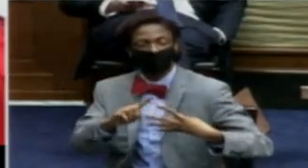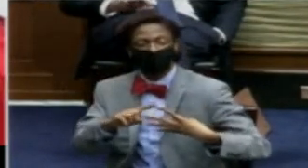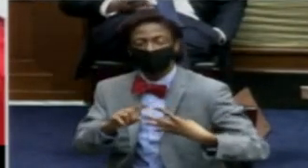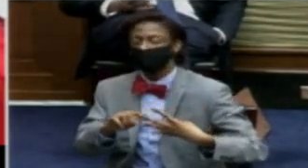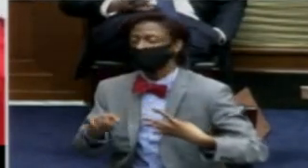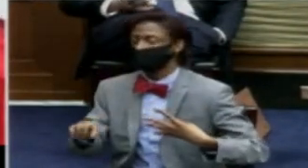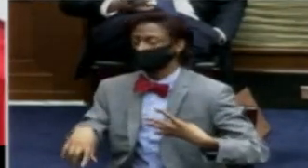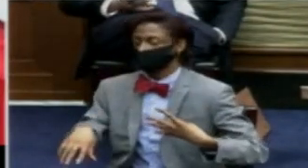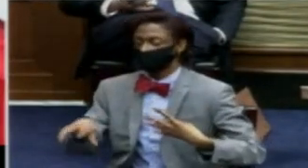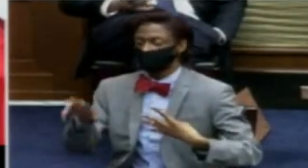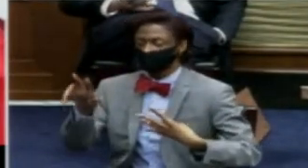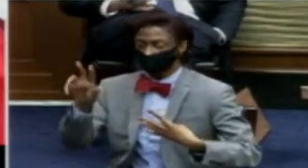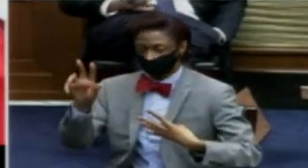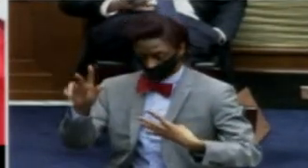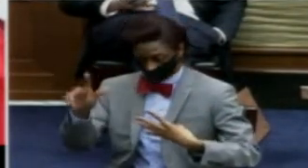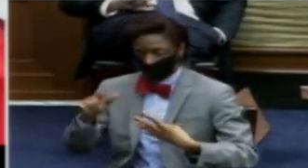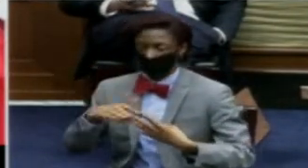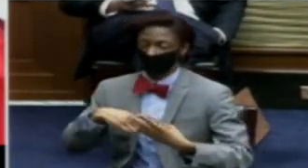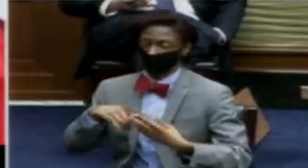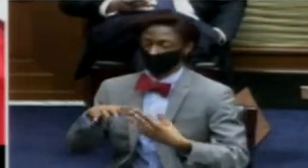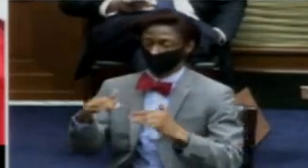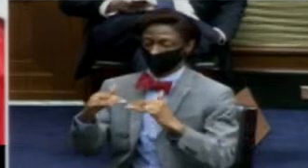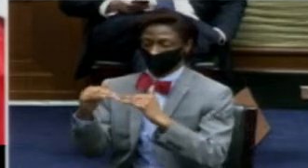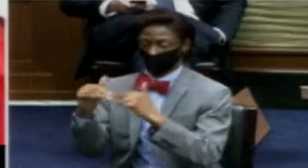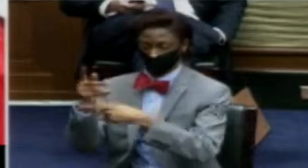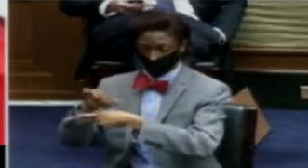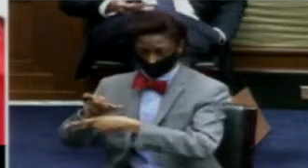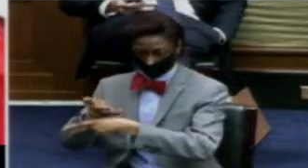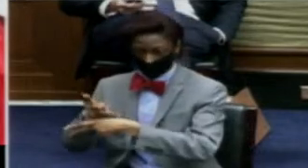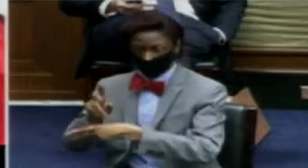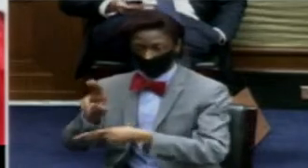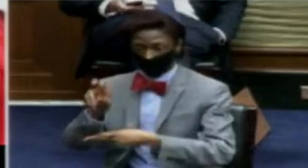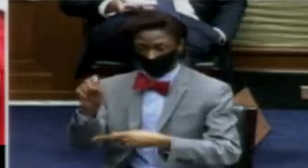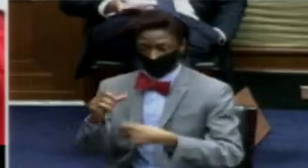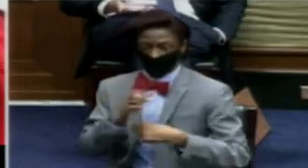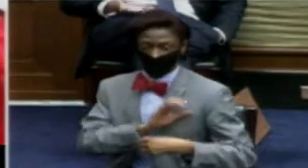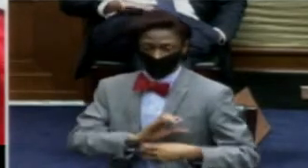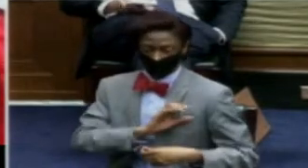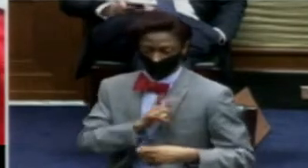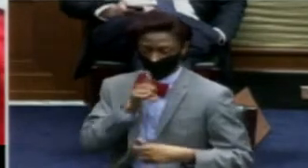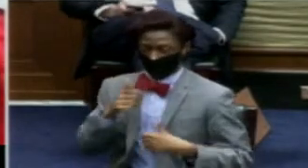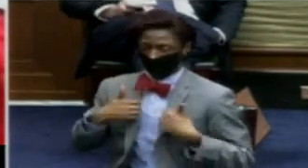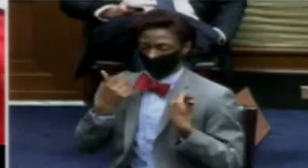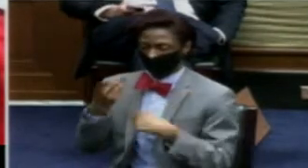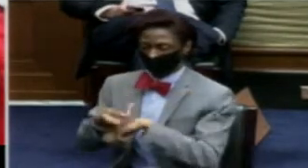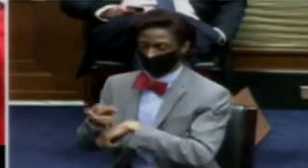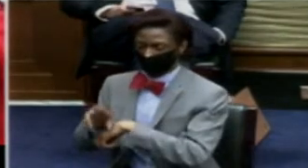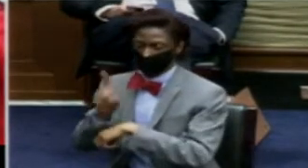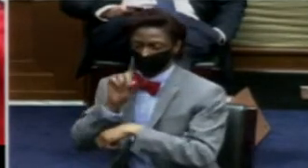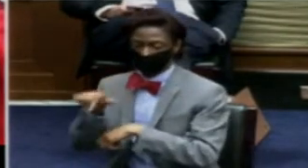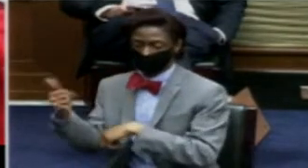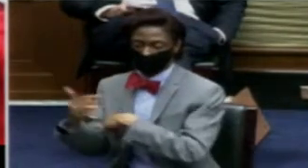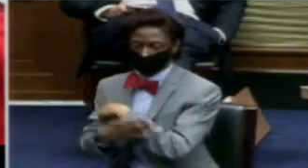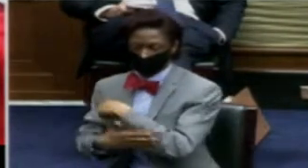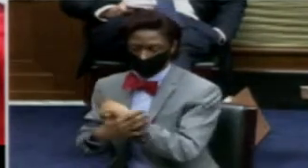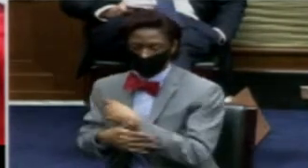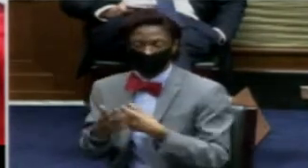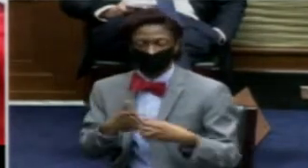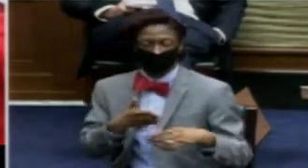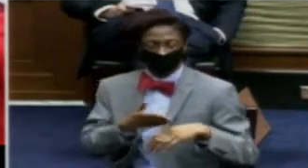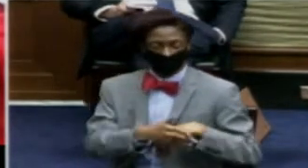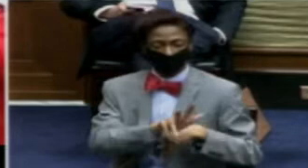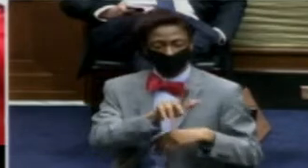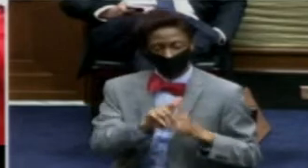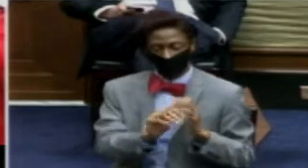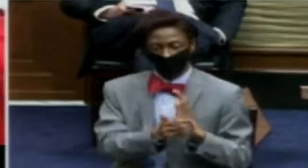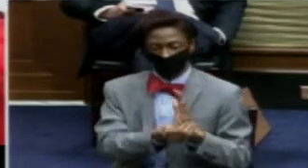23rd Amendment, citizens of the district were treated on an equal basis with U.S. citizens who live in Puerto Rico or a foreign country. After the 23rd Amendment, citizens of